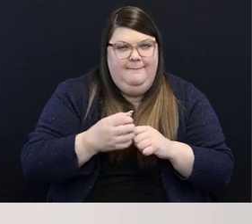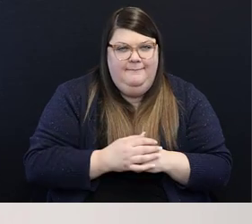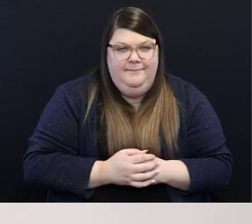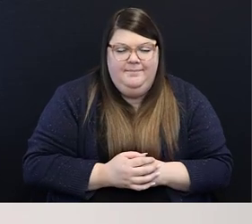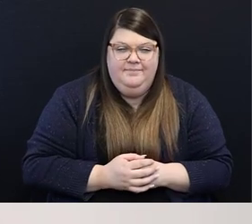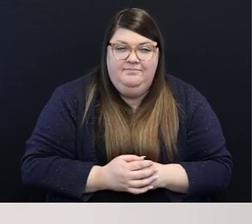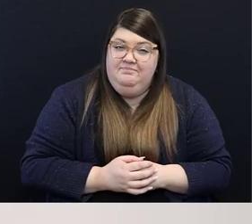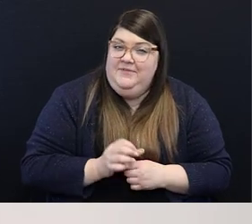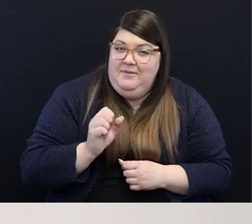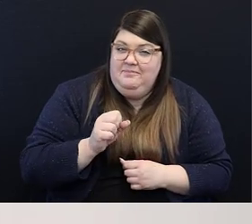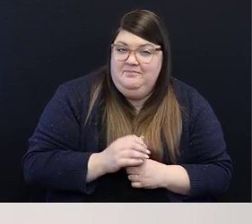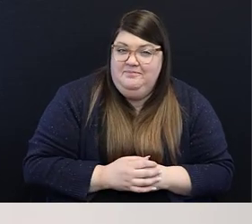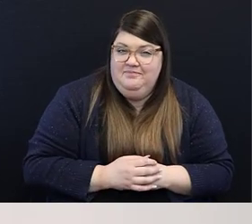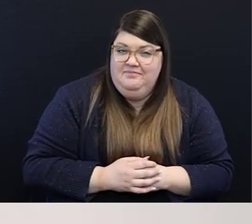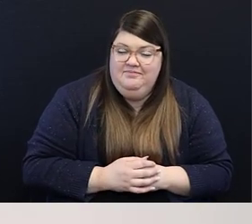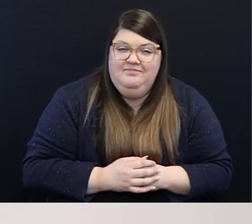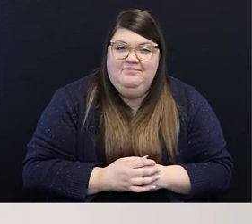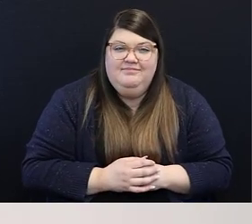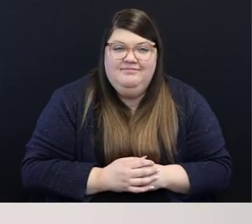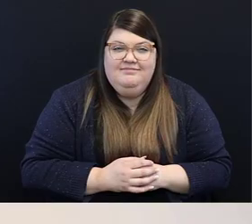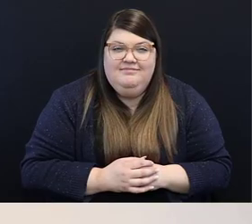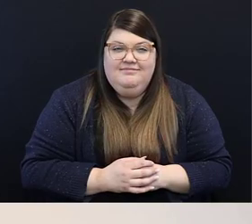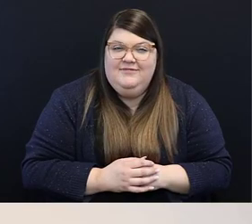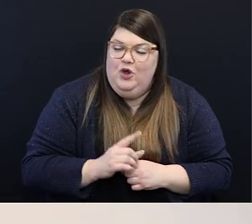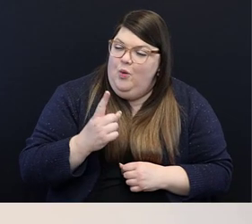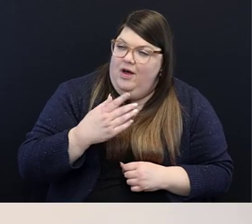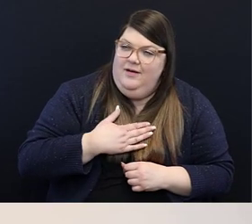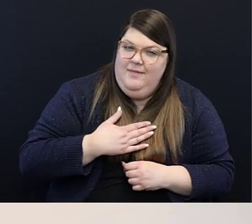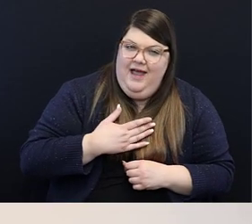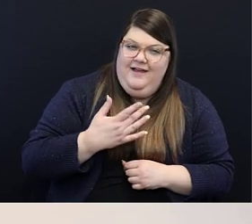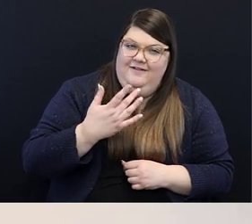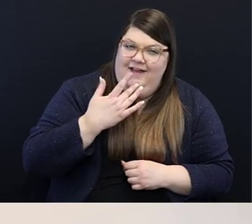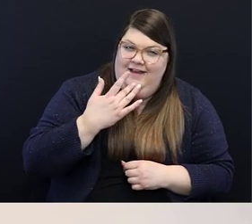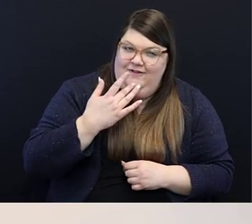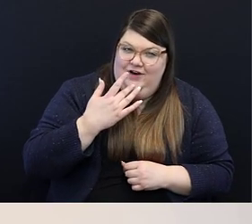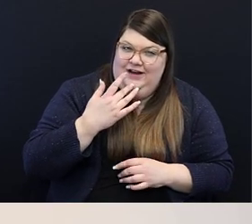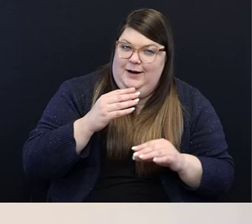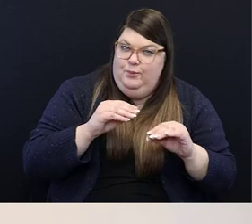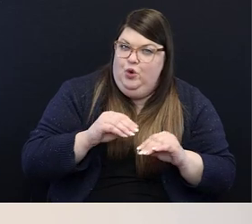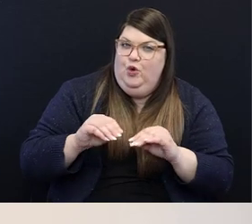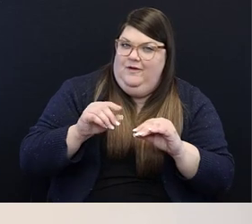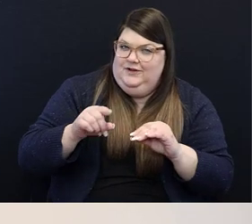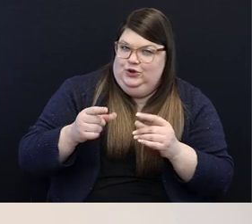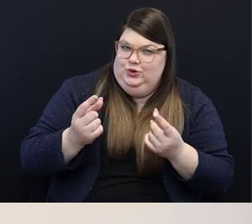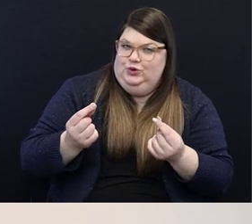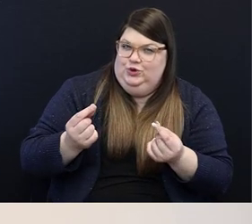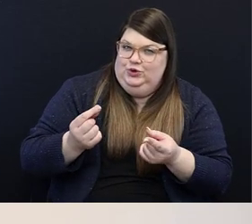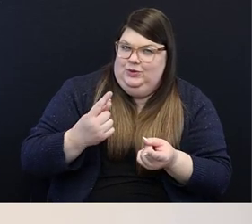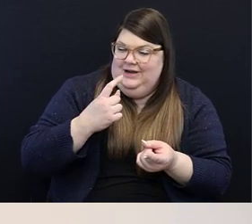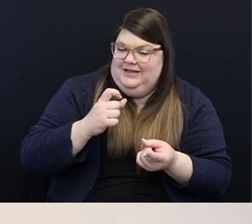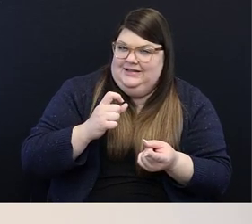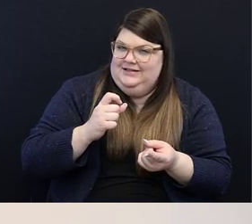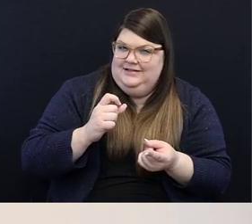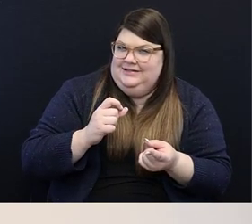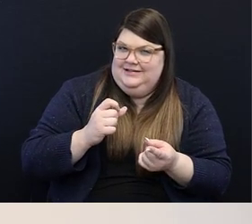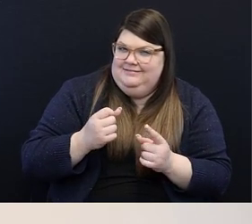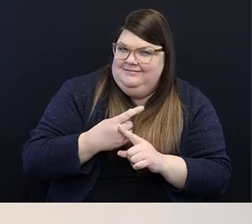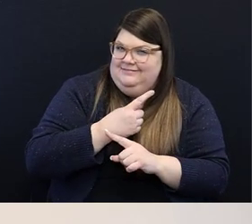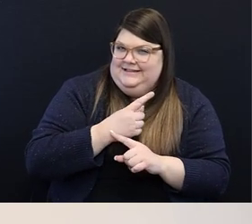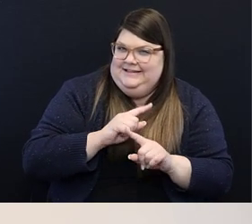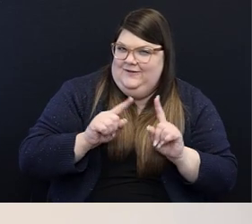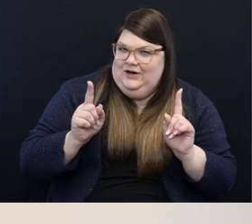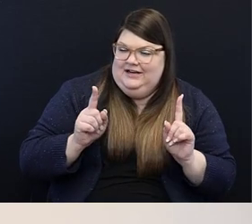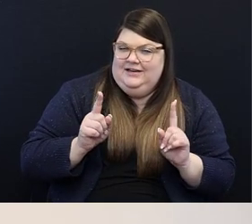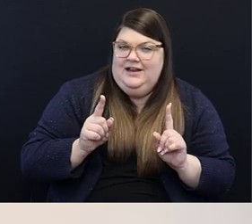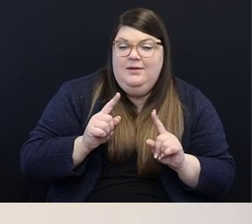Yeah. It's one of my favorite moves that you do because it's so unusual, but the way that you approach